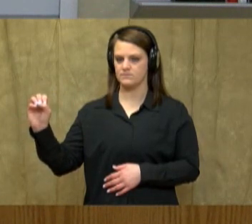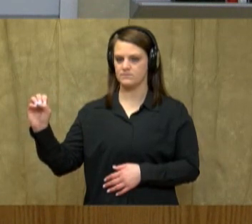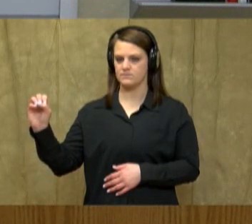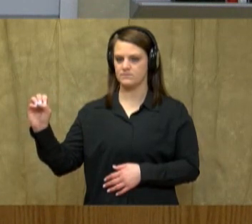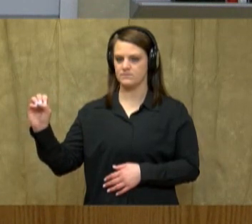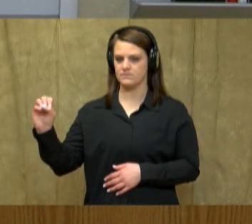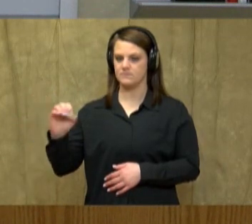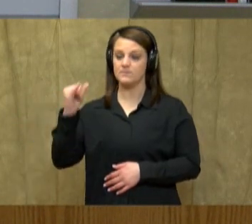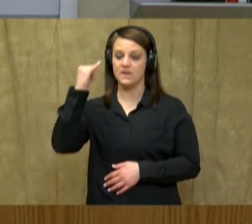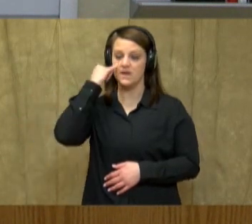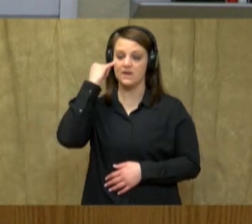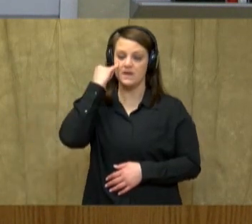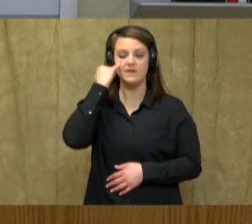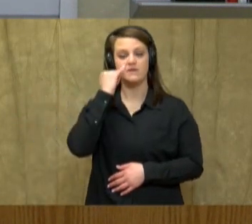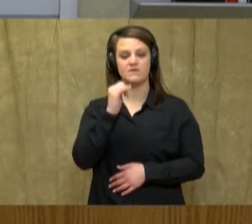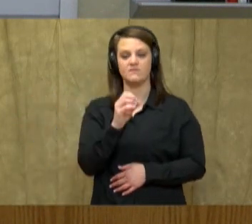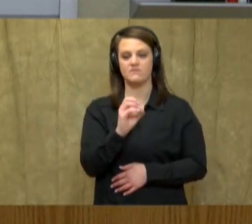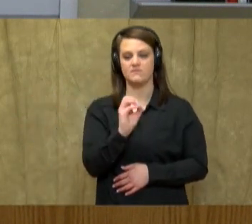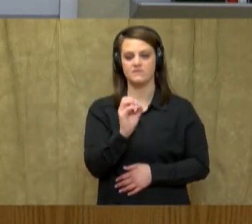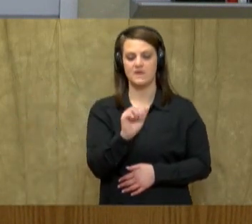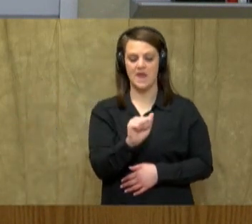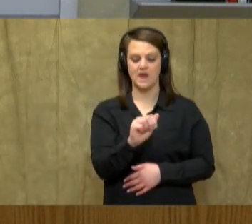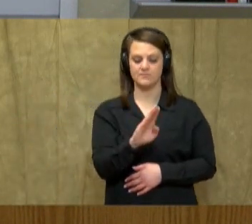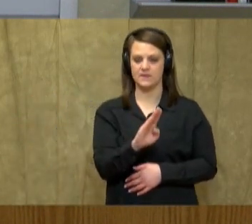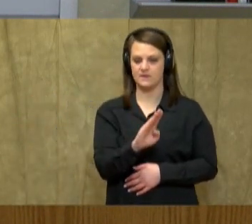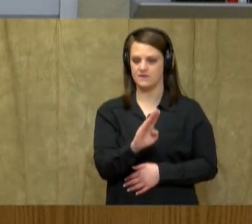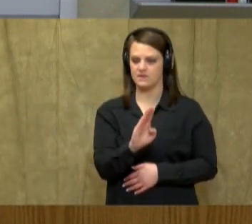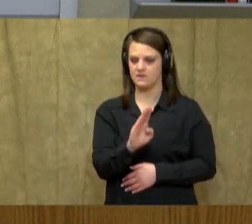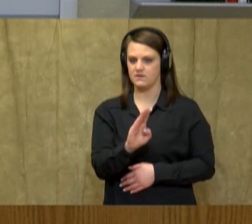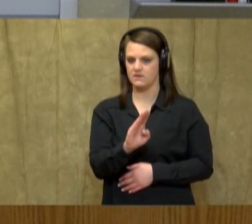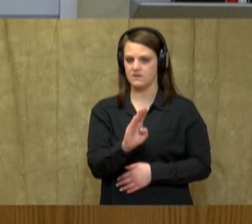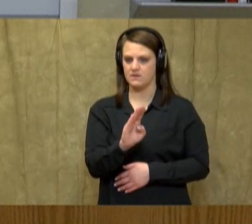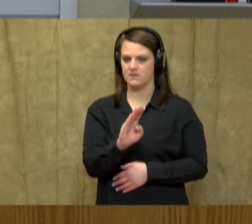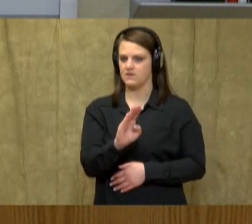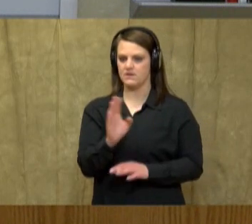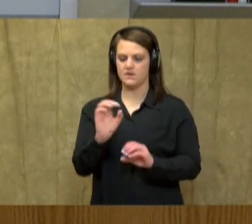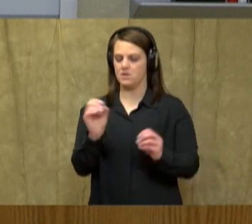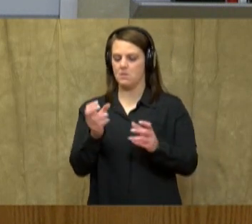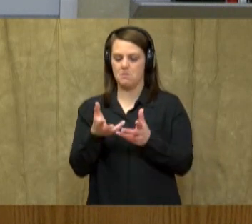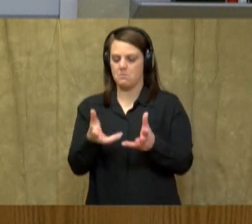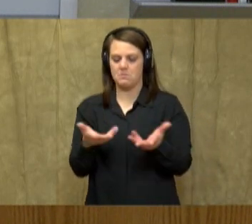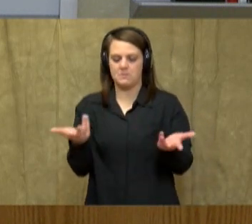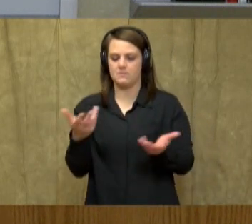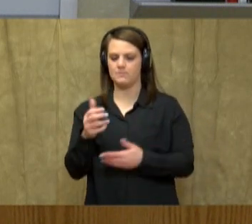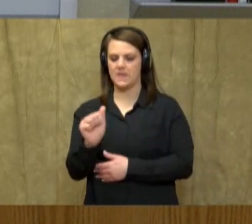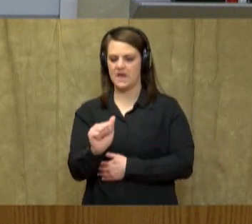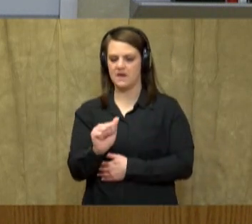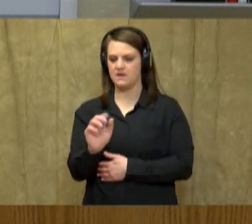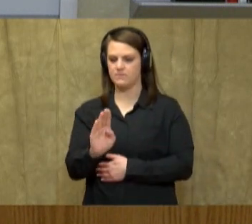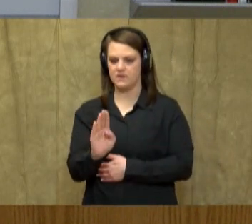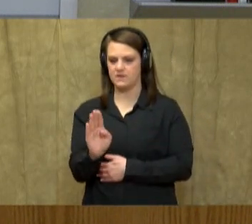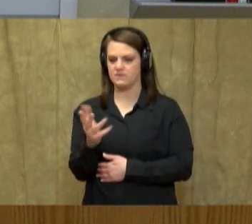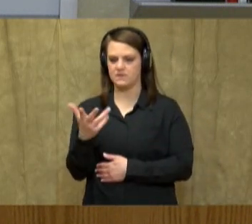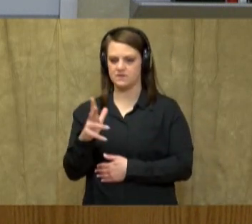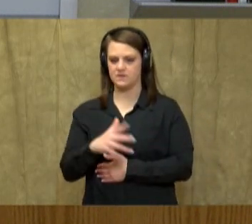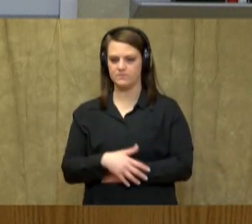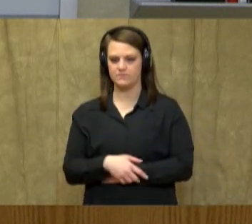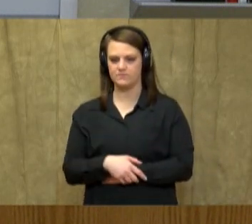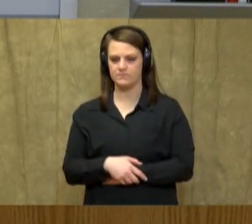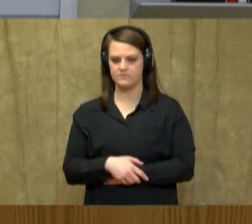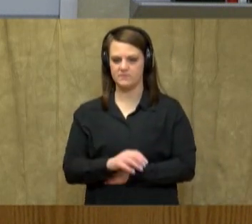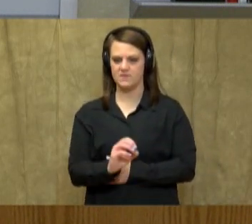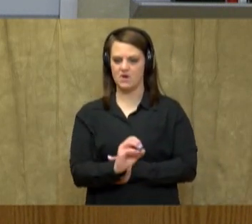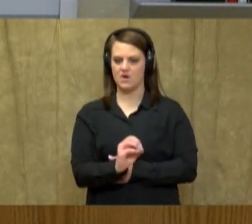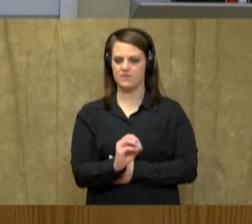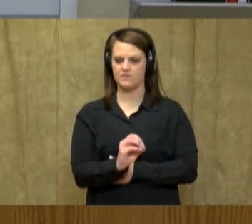All right, and if you are AB, there's no way around it. One copy's A, the other copy's B.